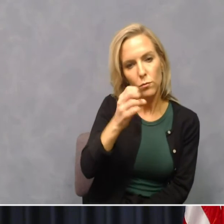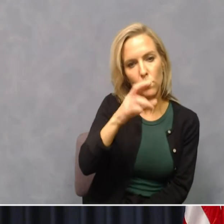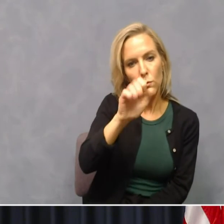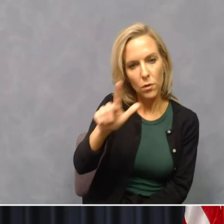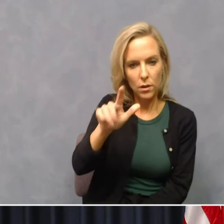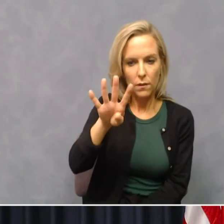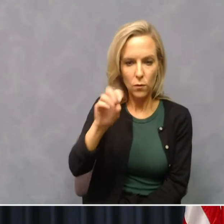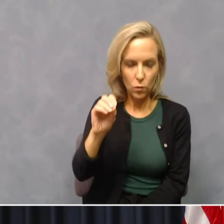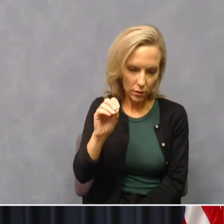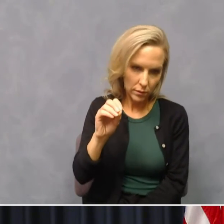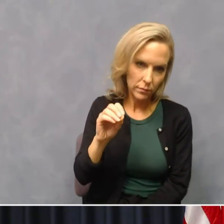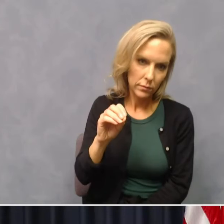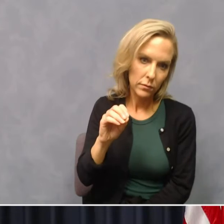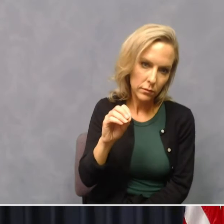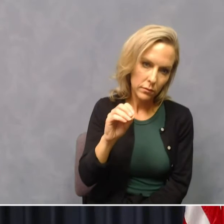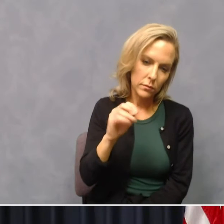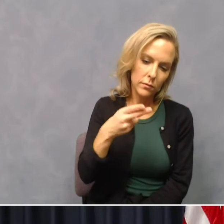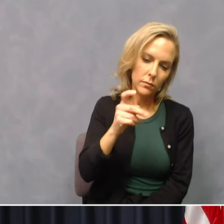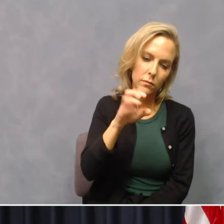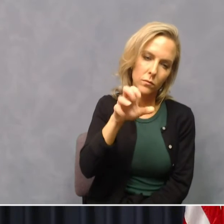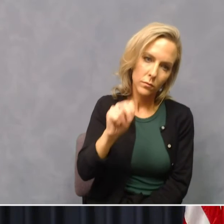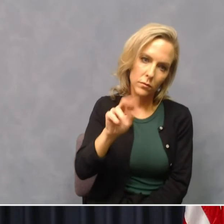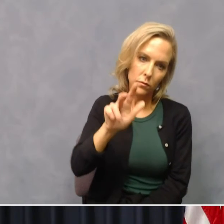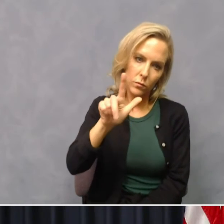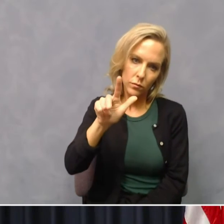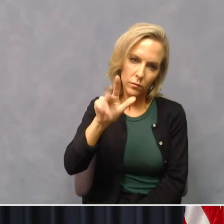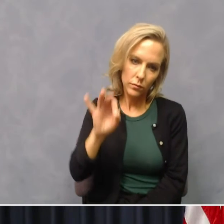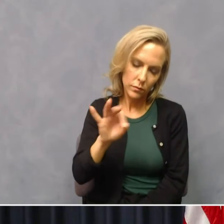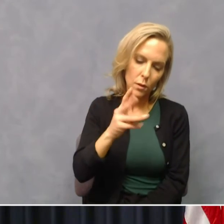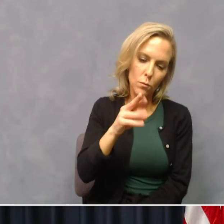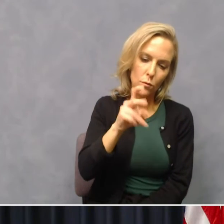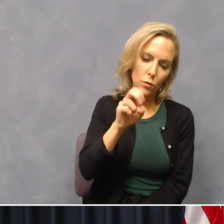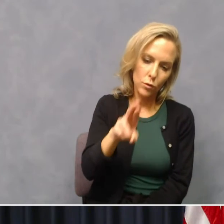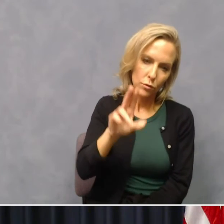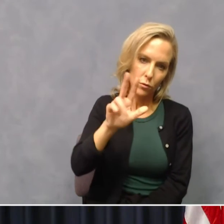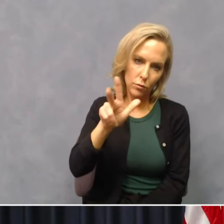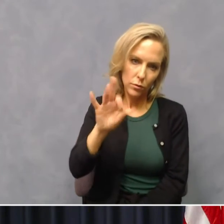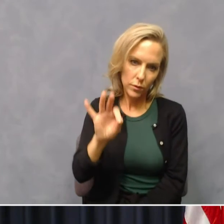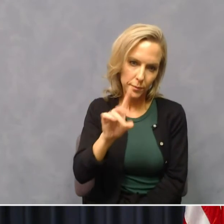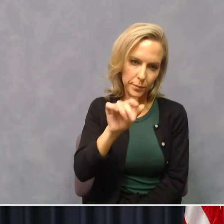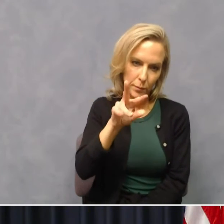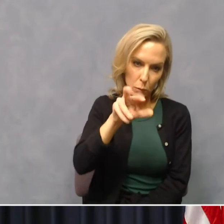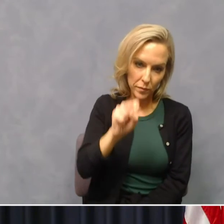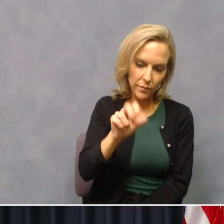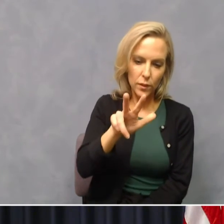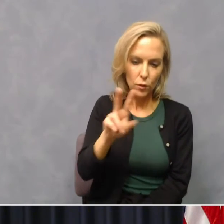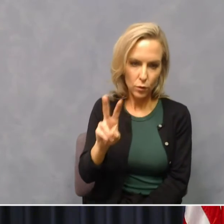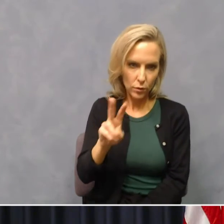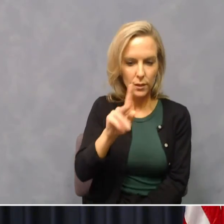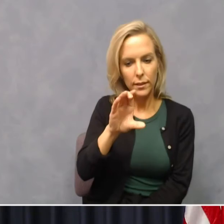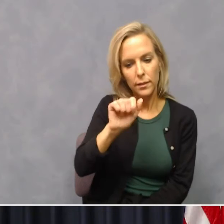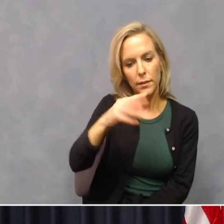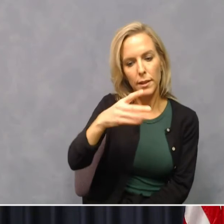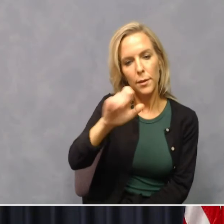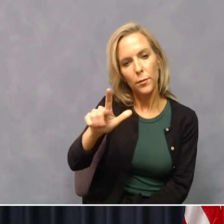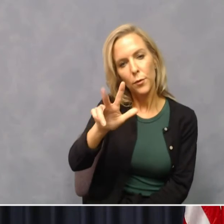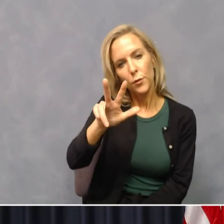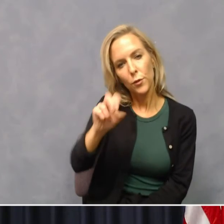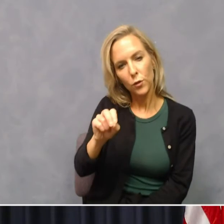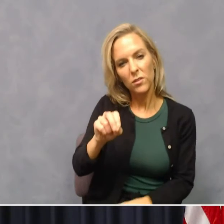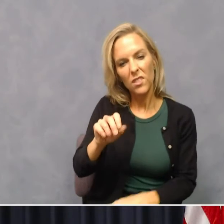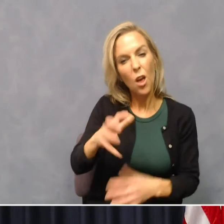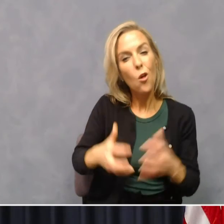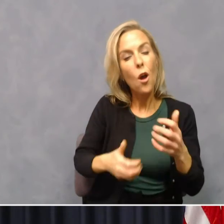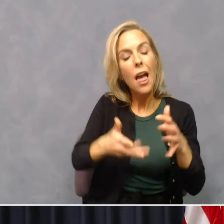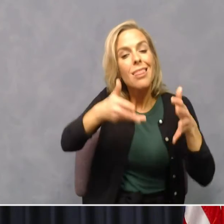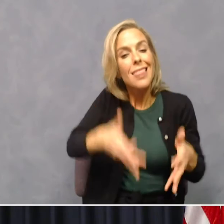40, Henderson, 39, Mercer, 39, Davis, 32, Campbell, 30. The rest can be found